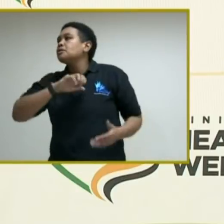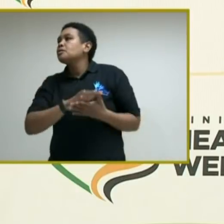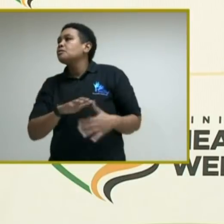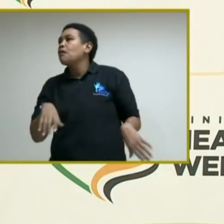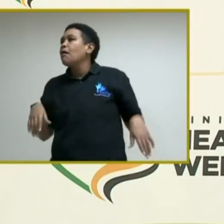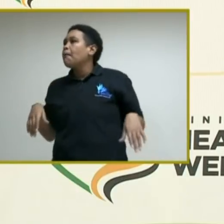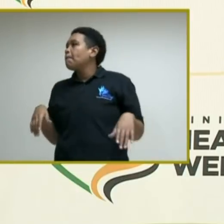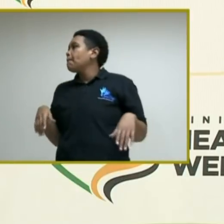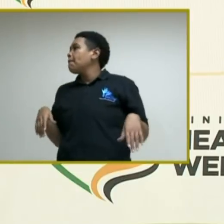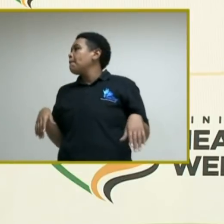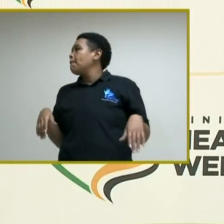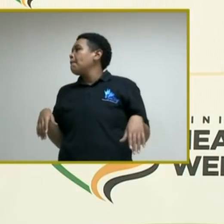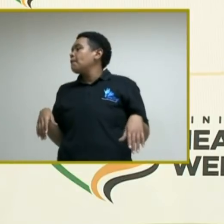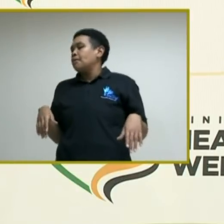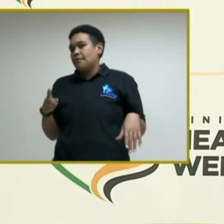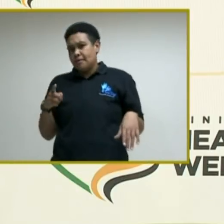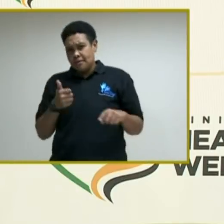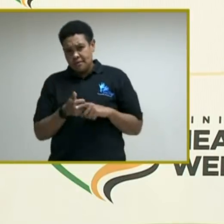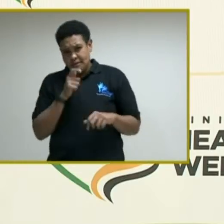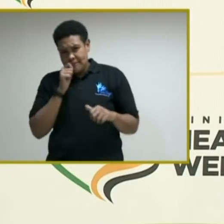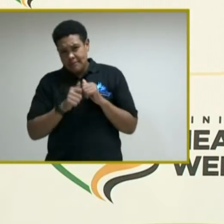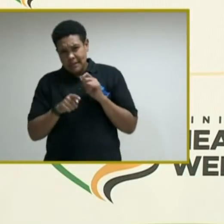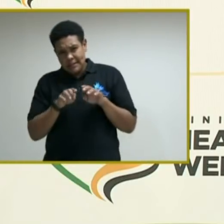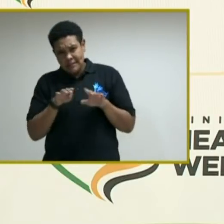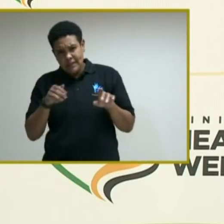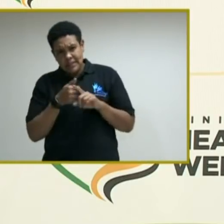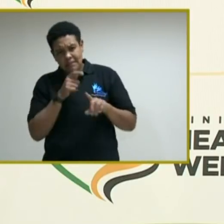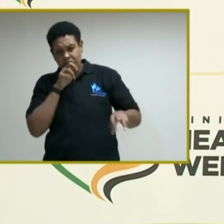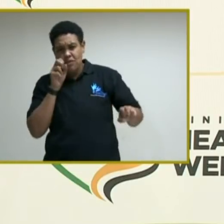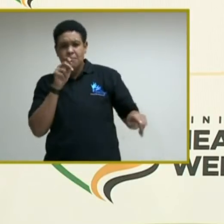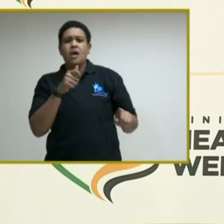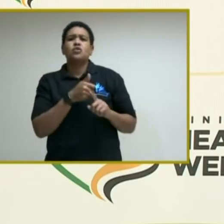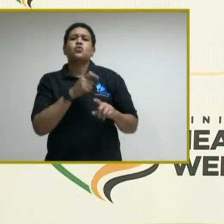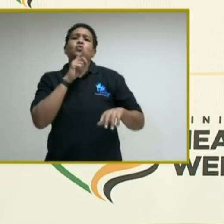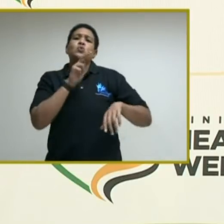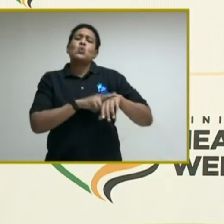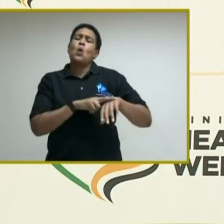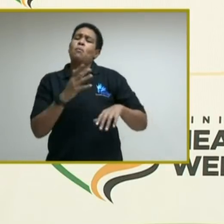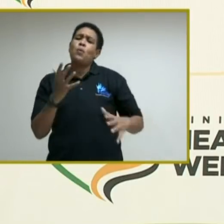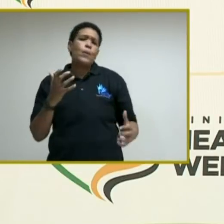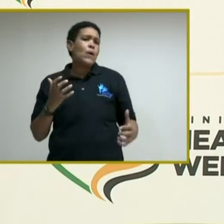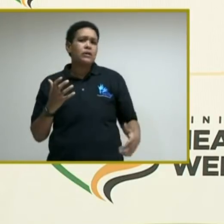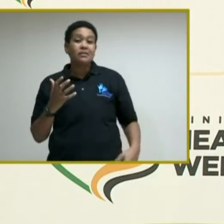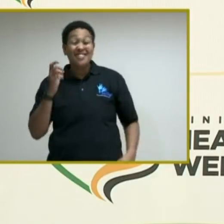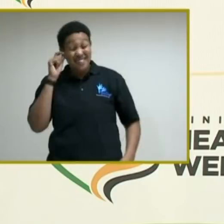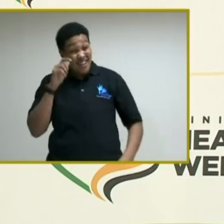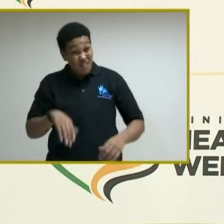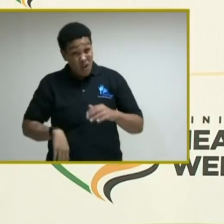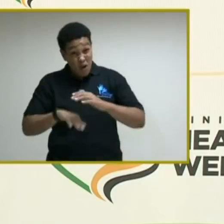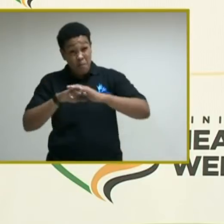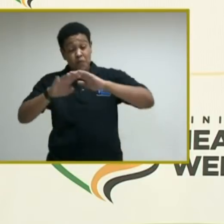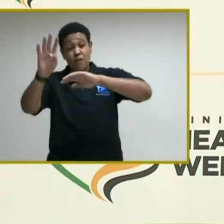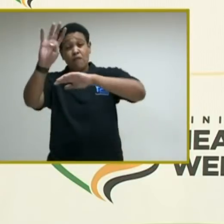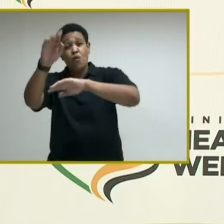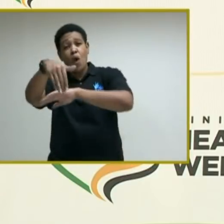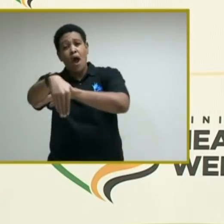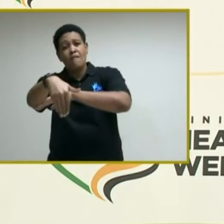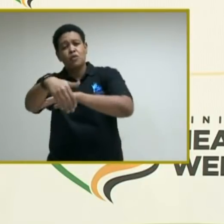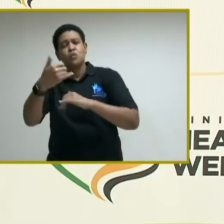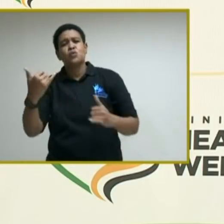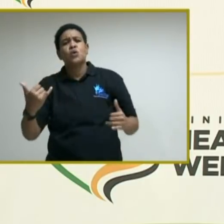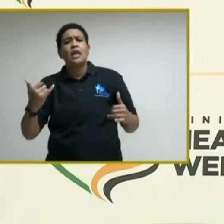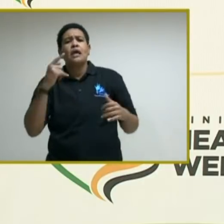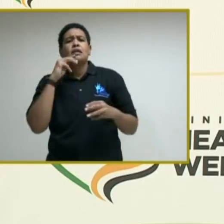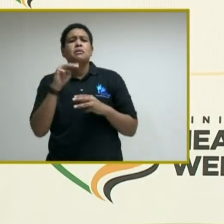really want to pass this phase and get back to normality. Up to 4 p.m. today,